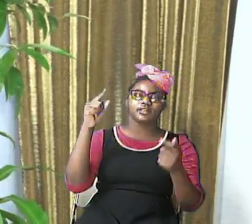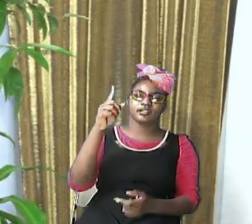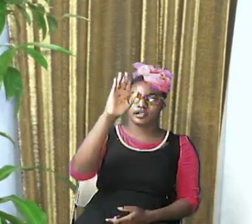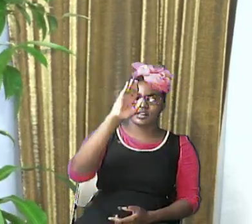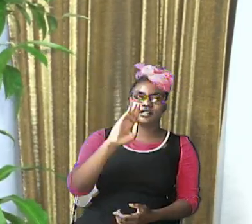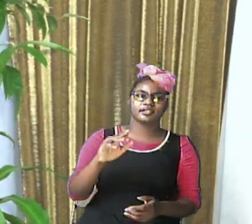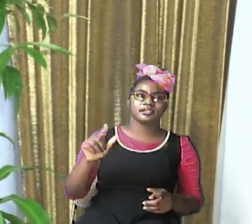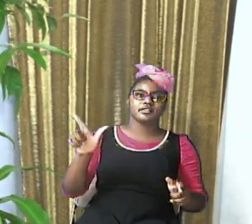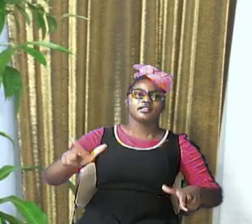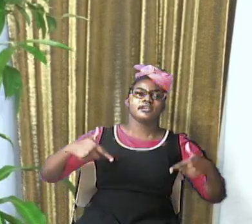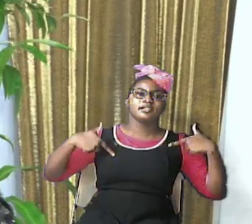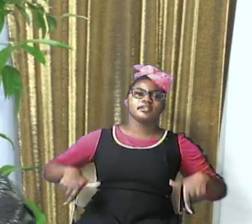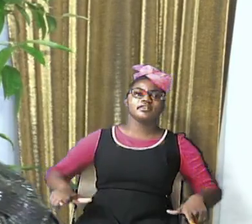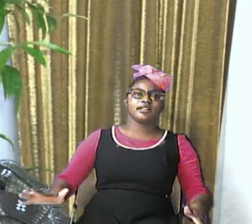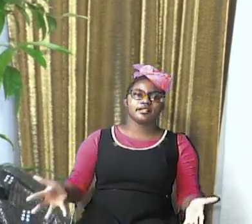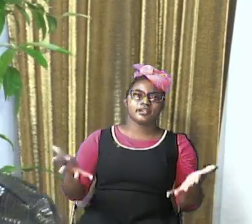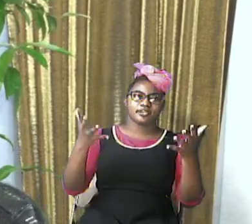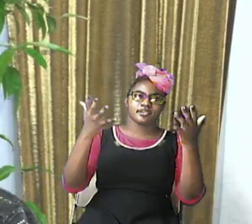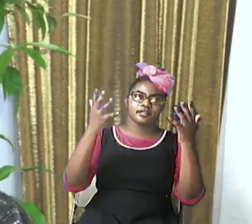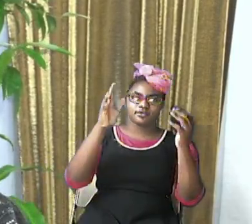God arise.